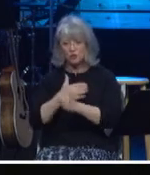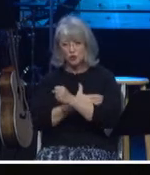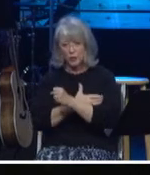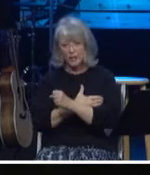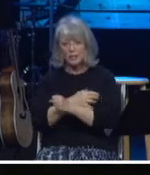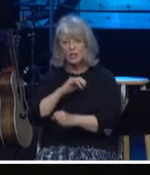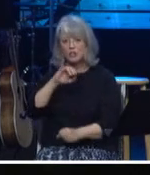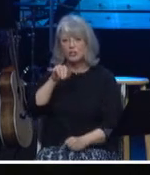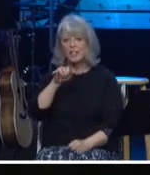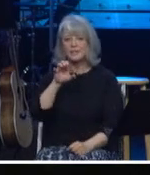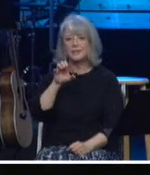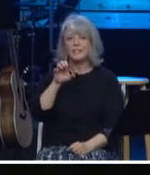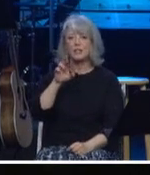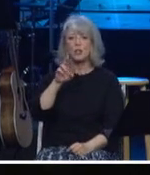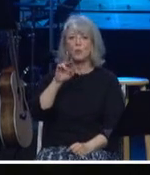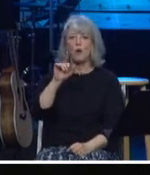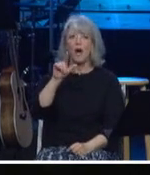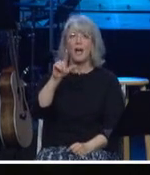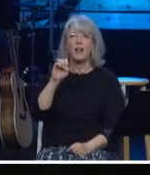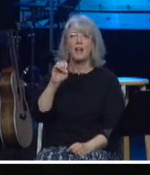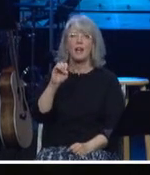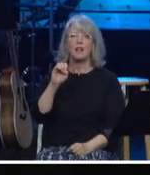J.C. Ryle writes this.